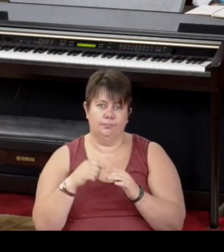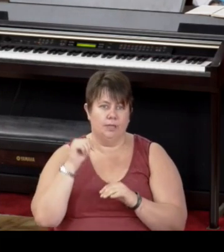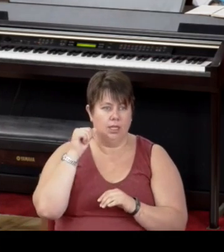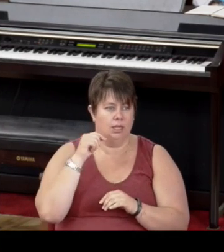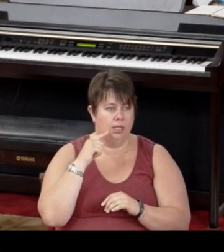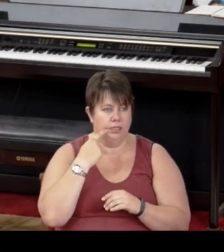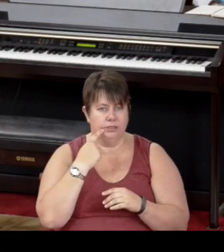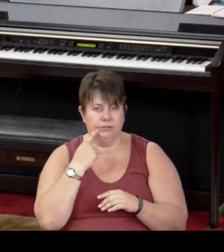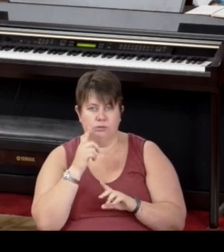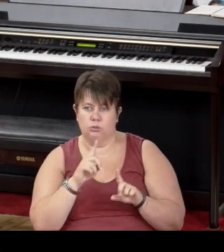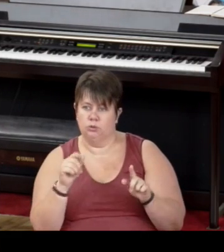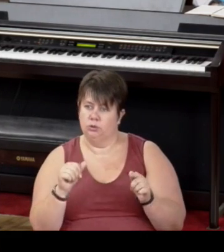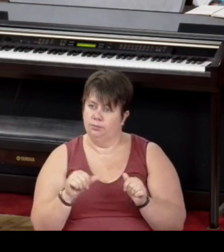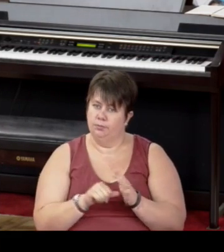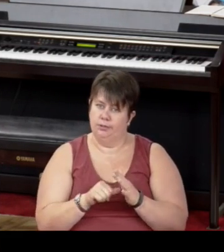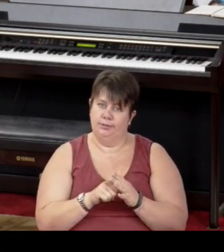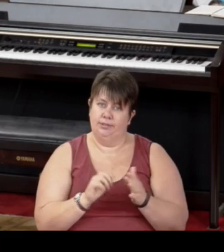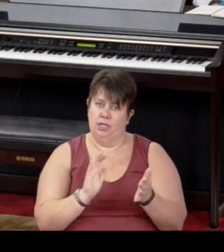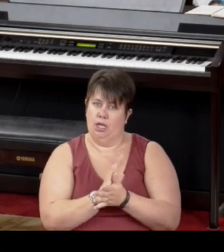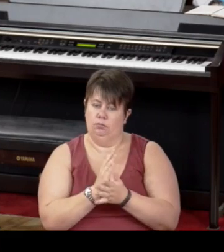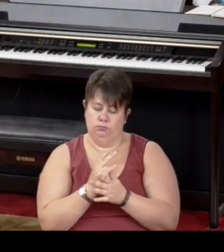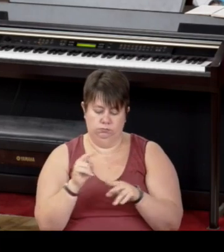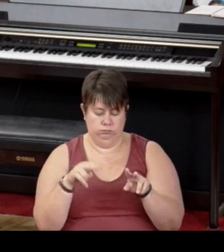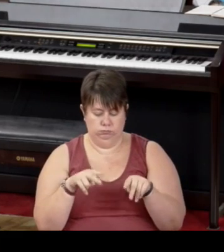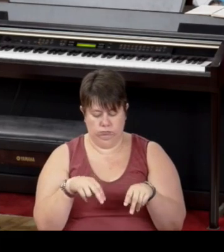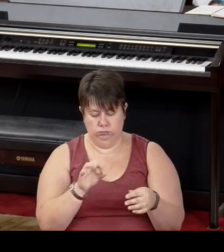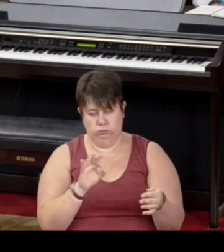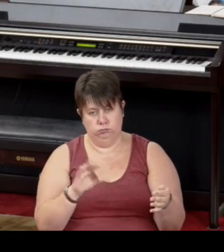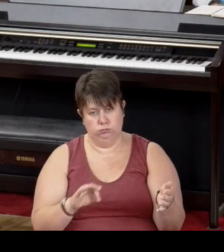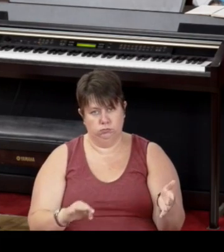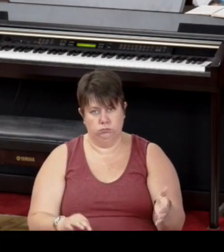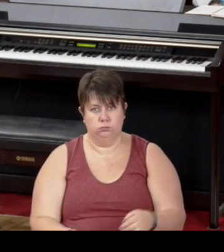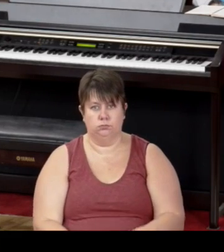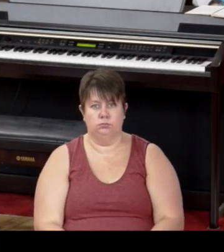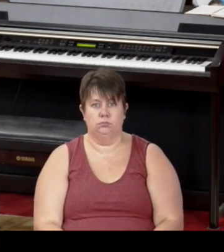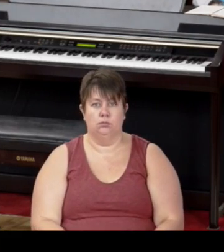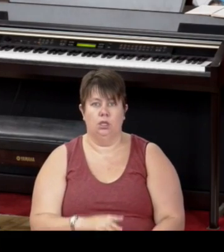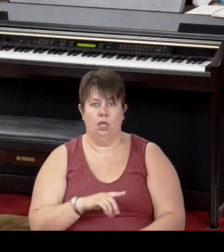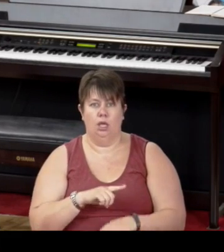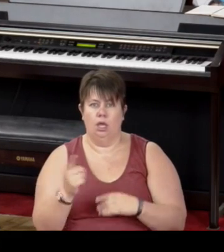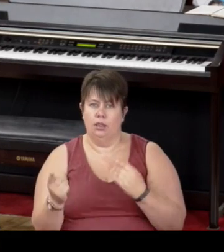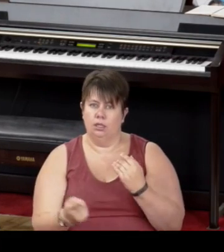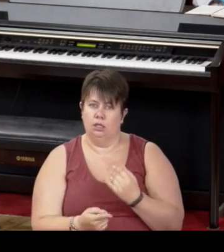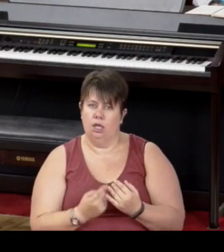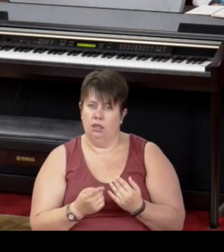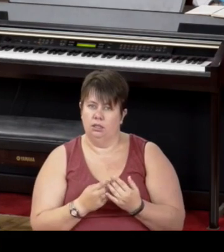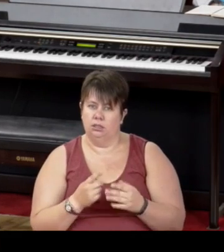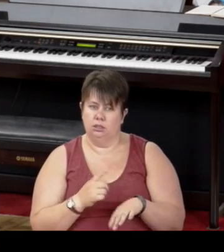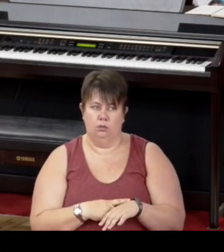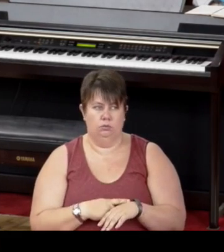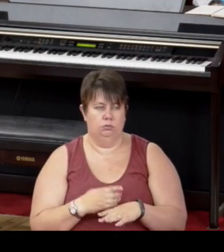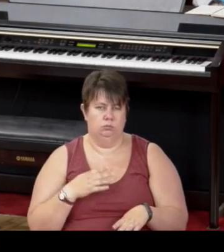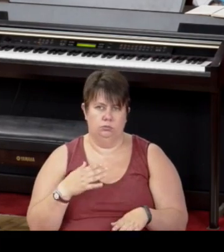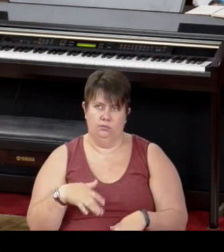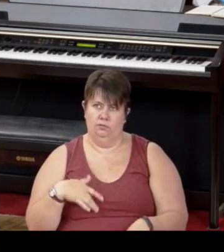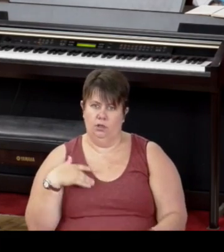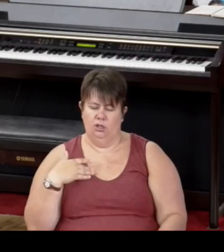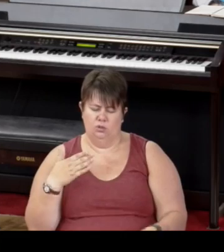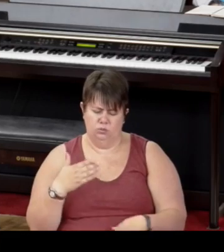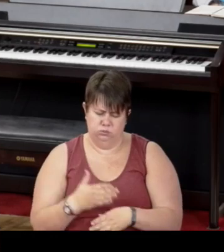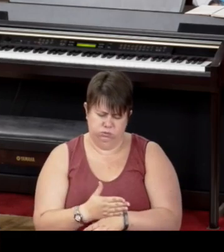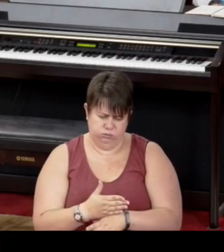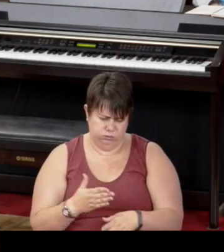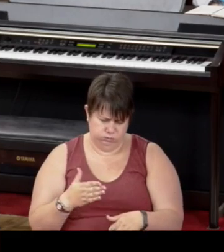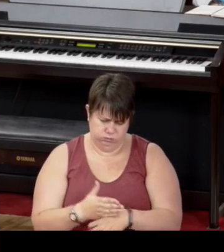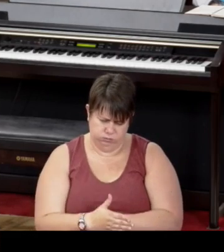what God has been speaking through the week in a preparation. Other times it feels more like hard labor, hard